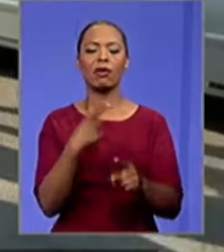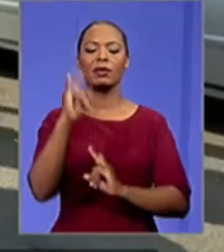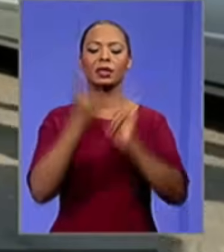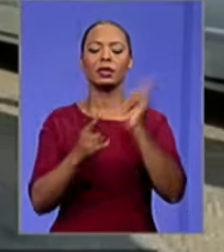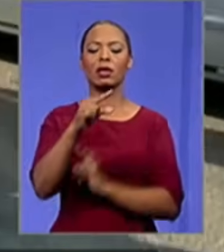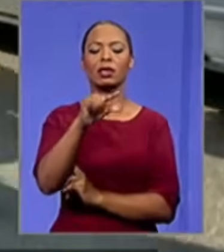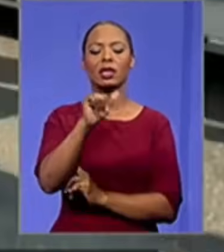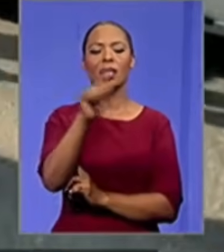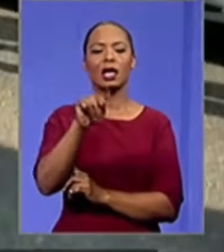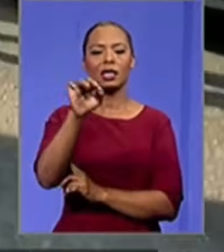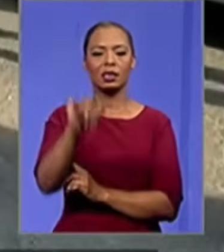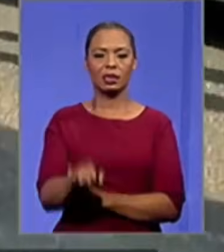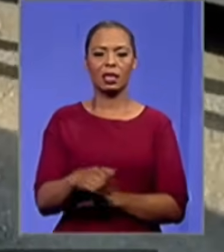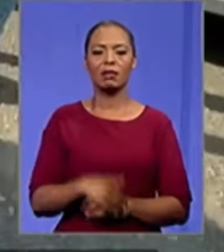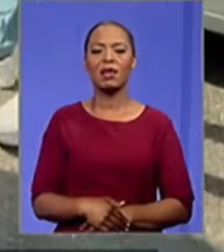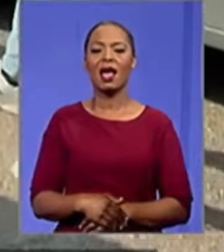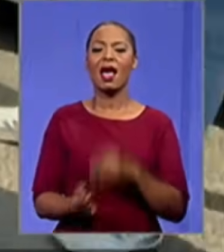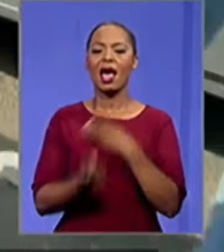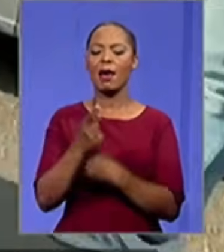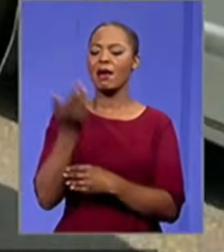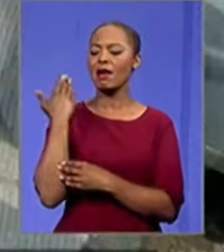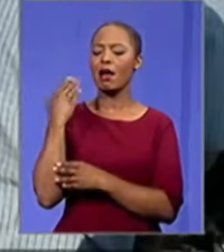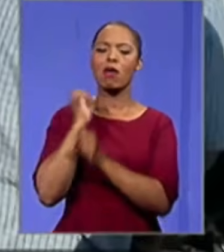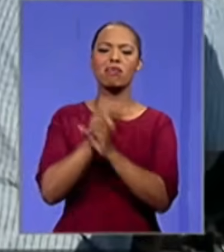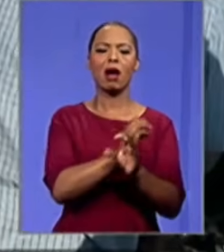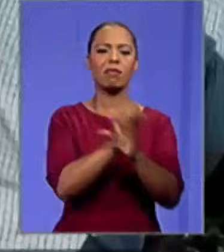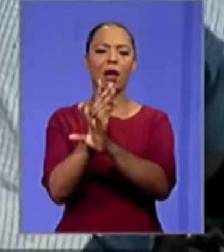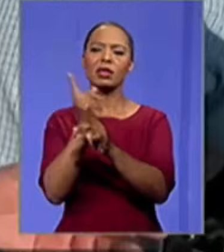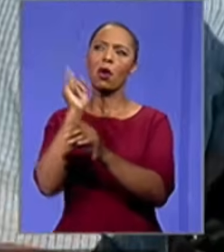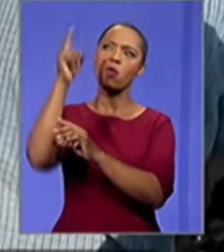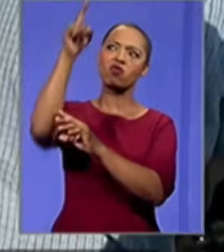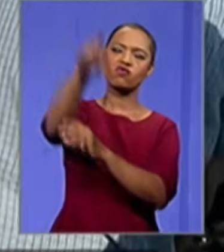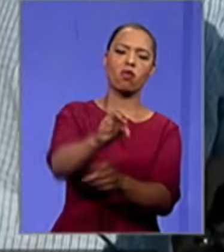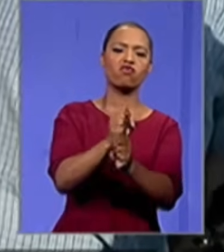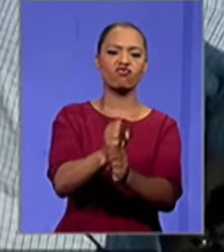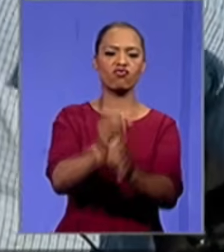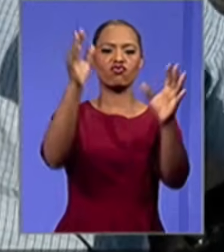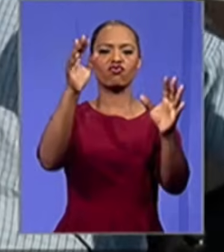hlaselwa o šoro ka mesebo le dipomo tša lefaufau. And I came to visit my family,